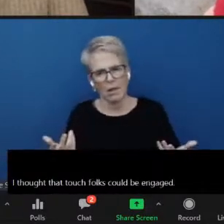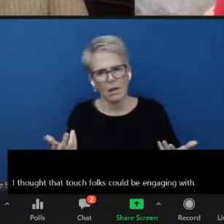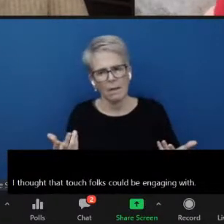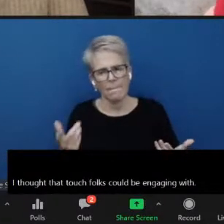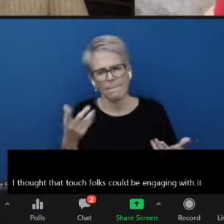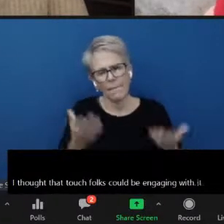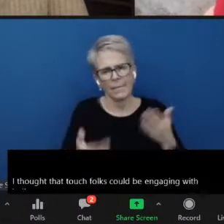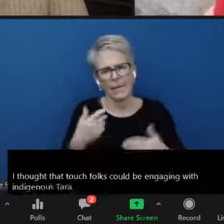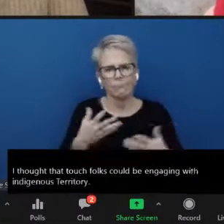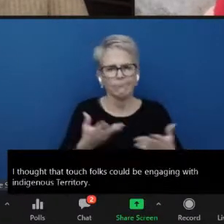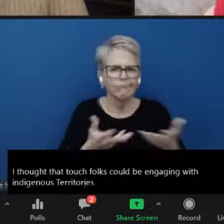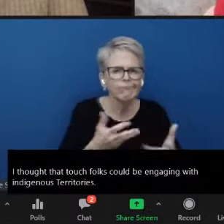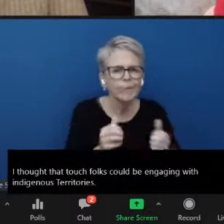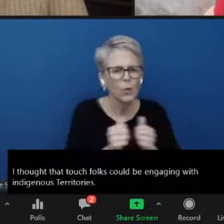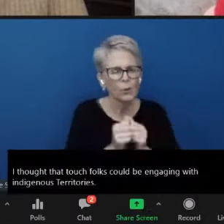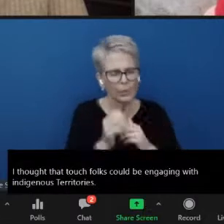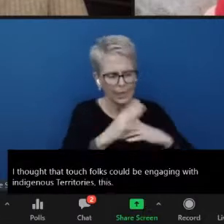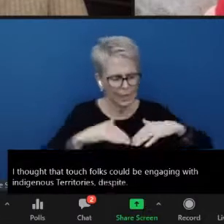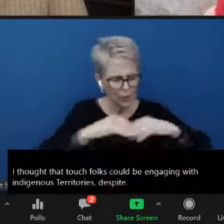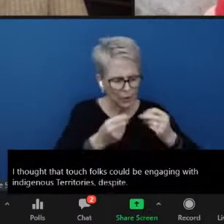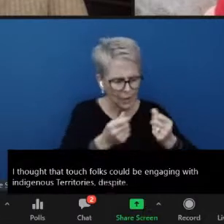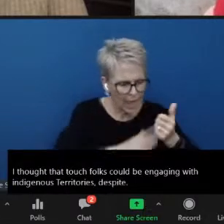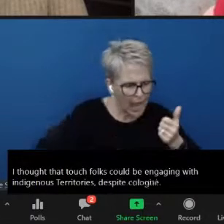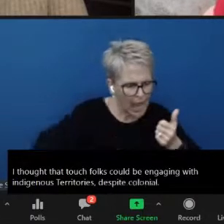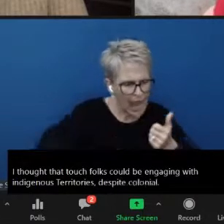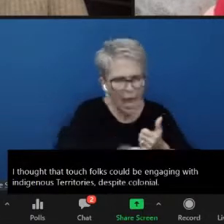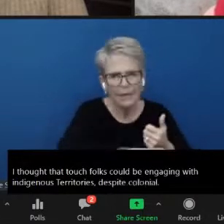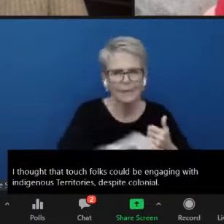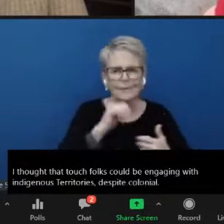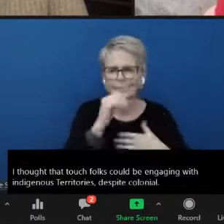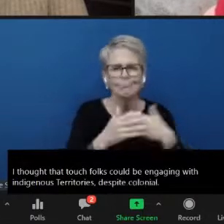with indigenous territories despite